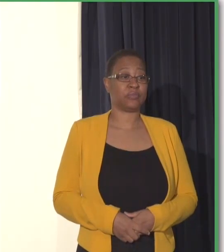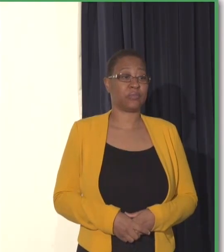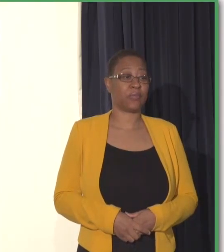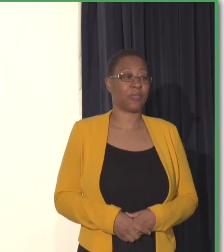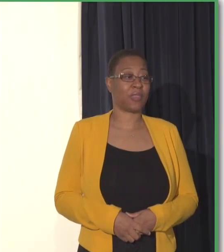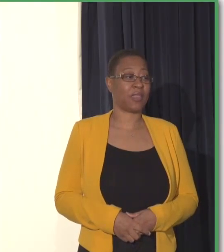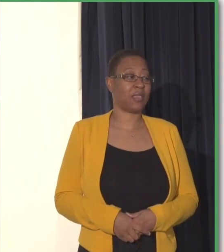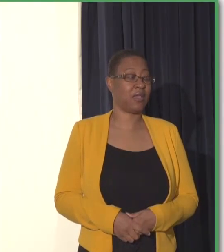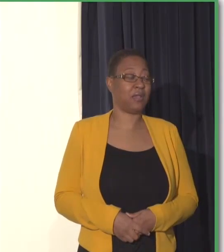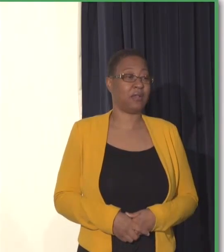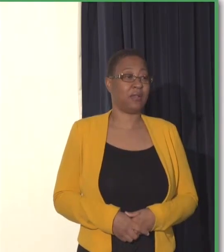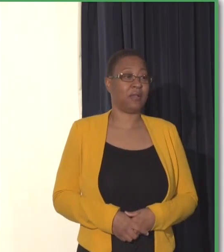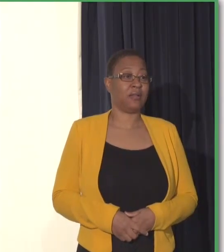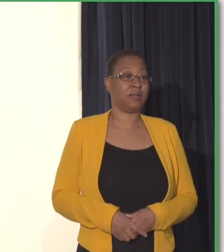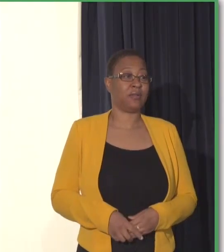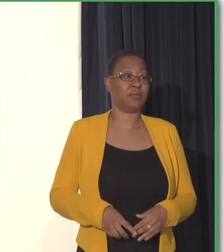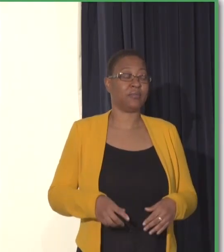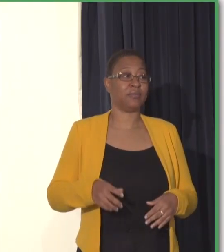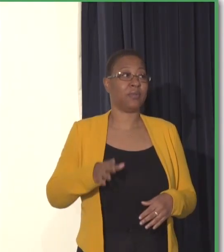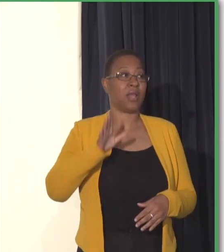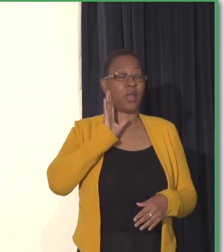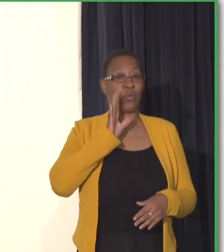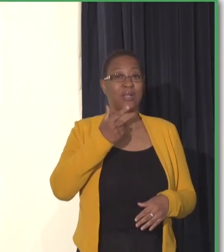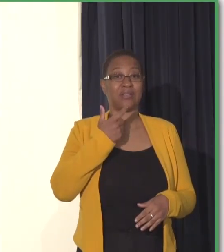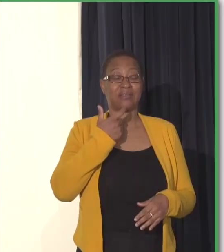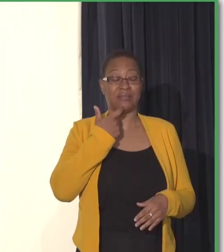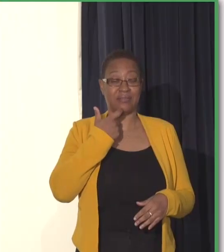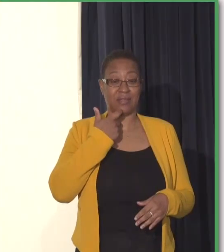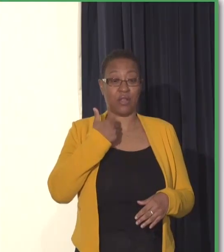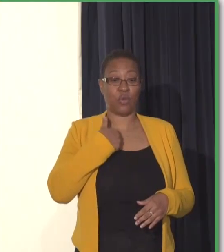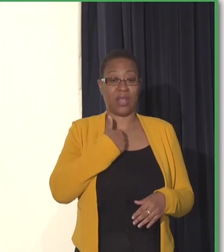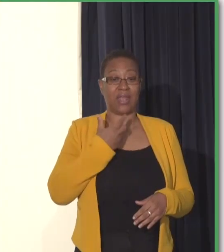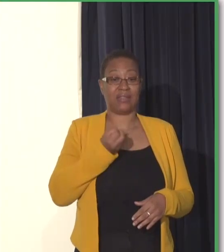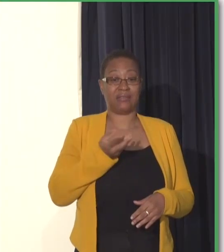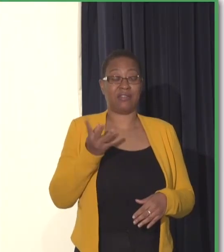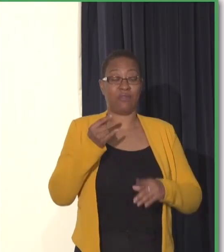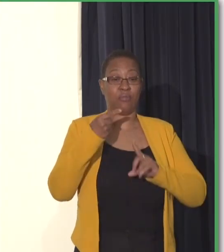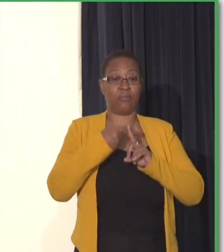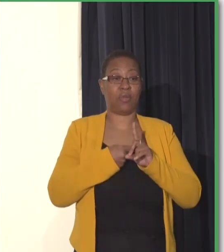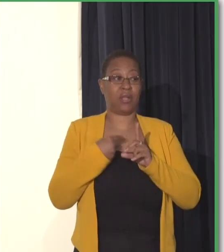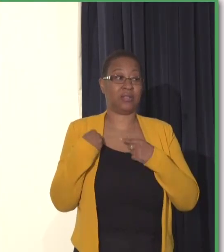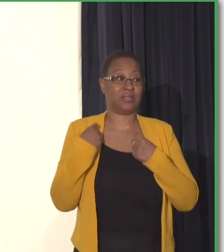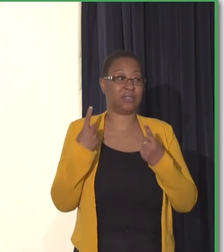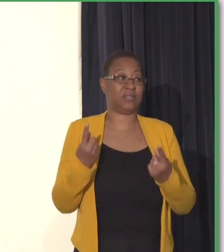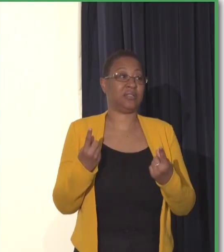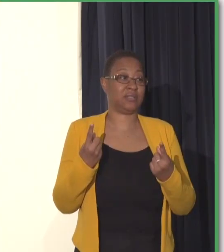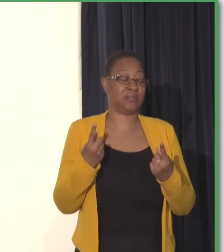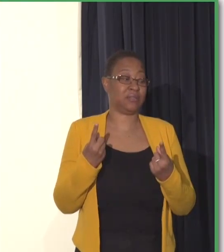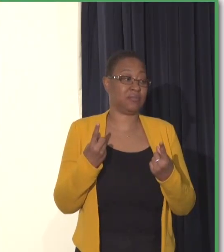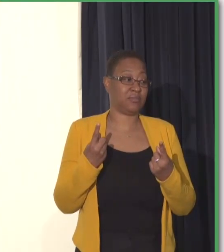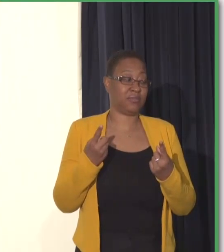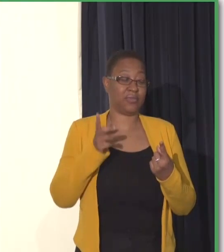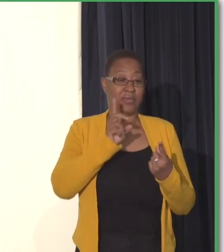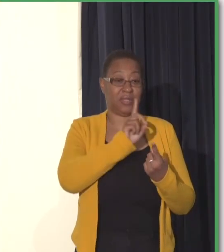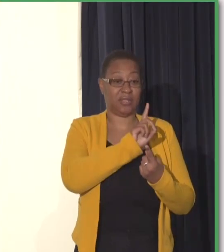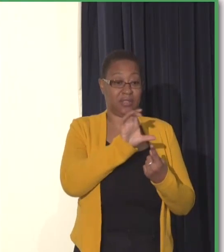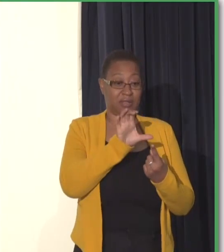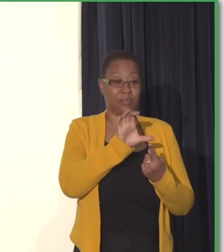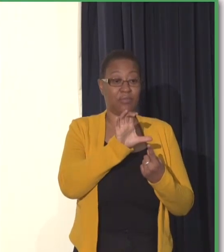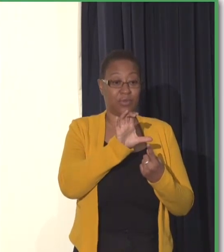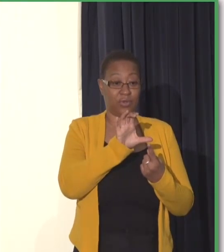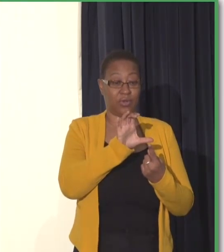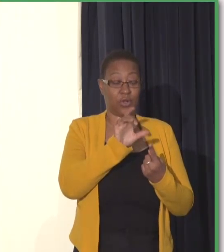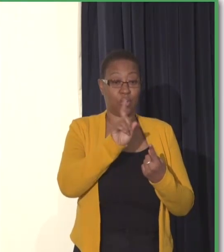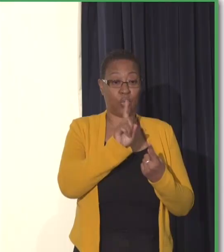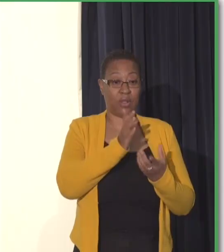I would just say that we had several months since probably December